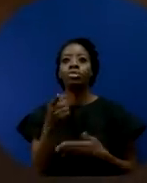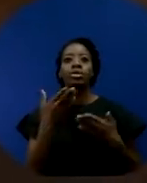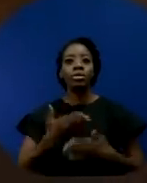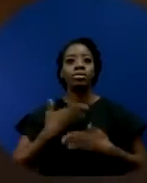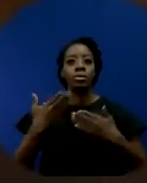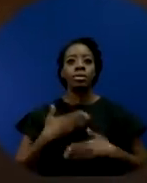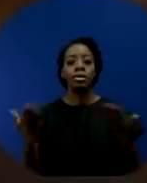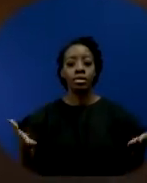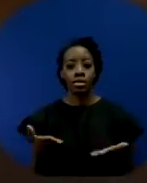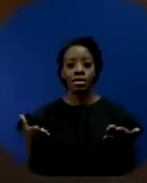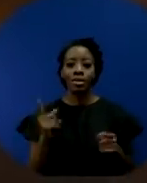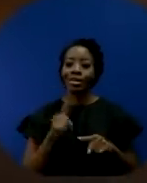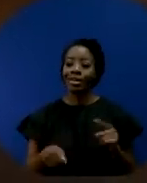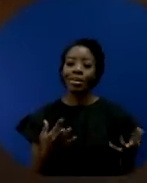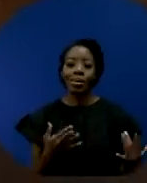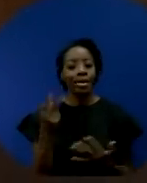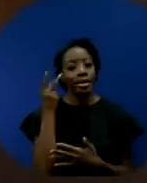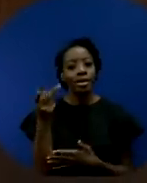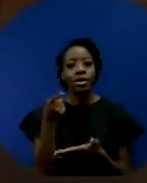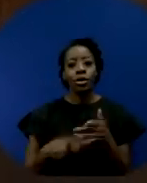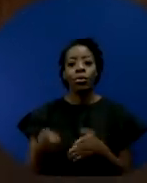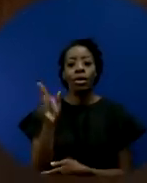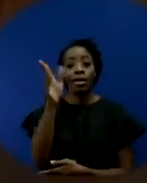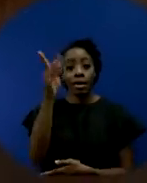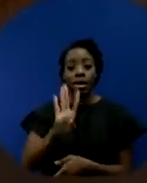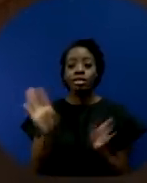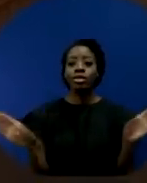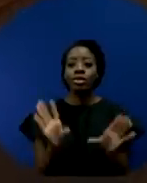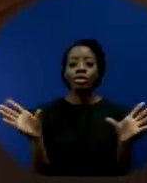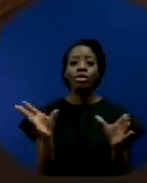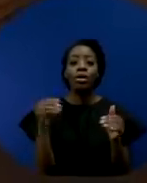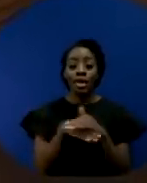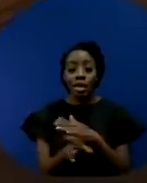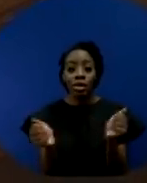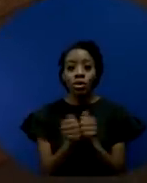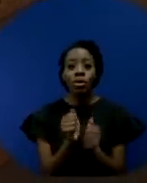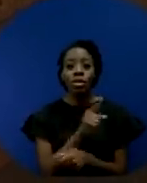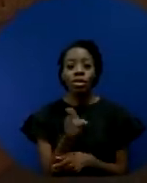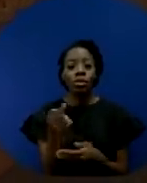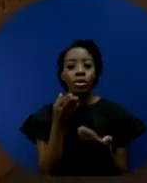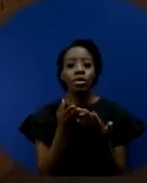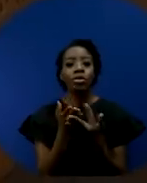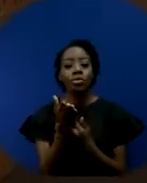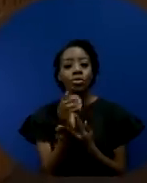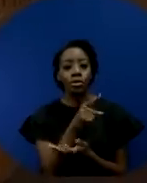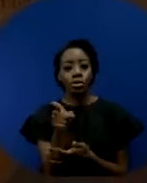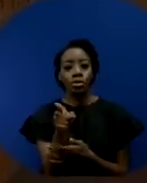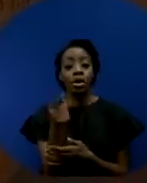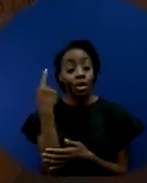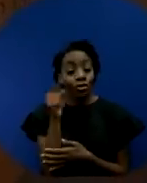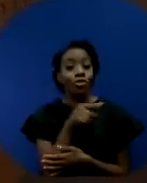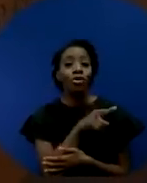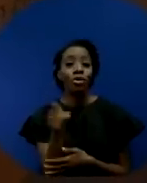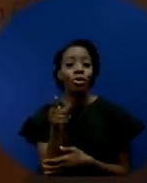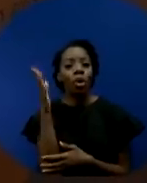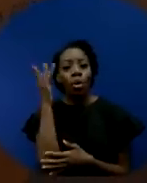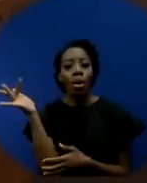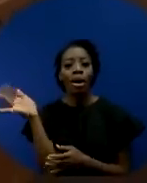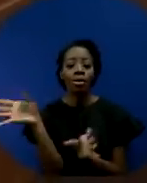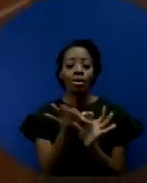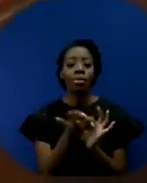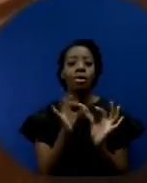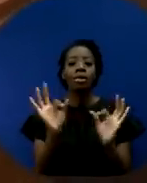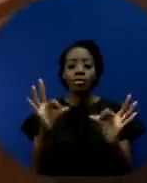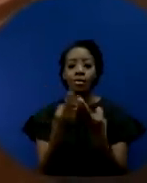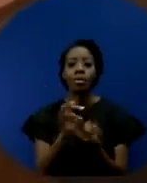here, and we can't wait to see what God is going to do in you, with you, through you, and for you, because you're now a part of the family of Wheeler Avenue